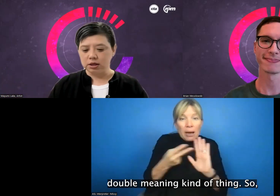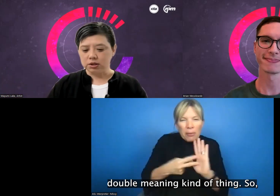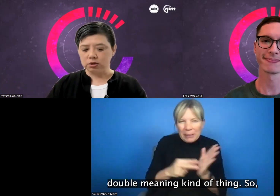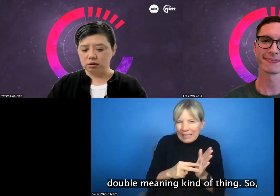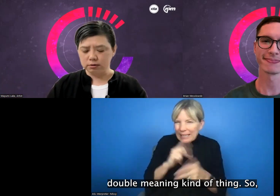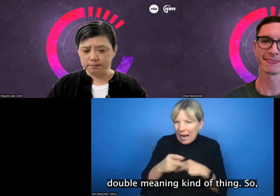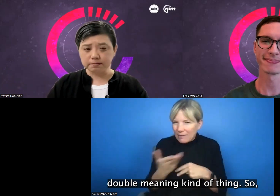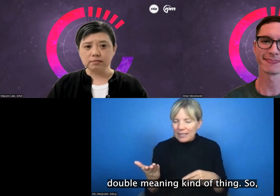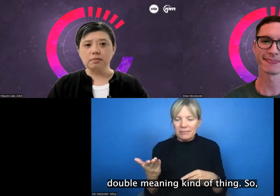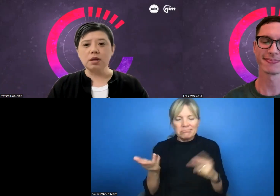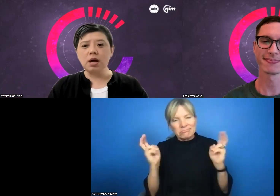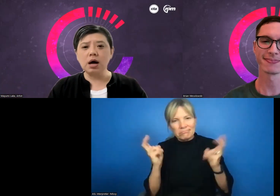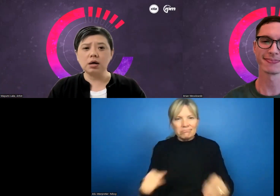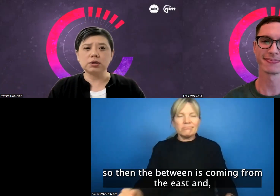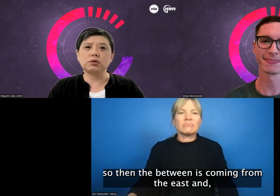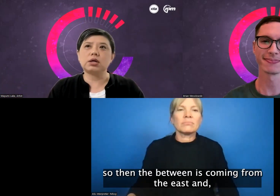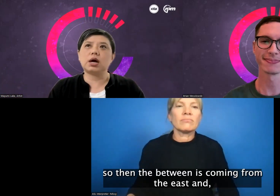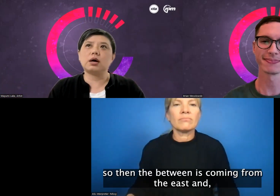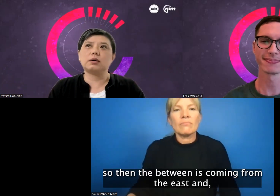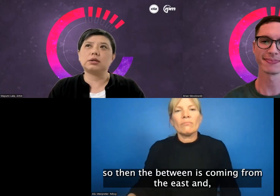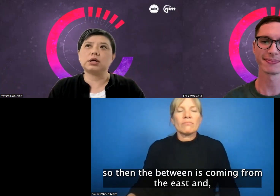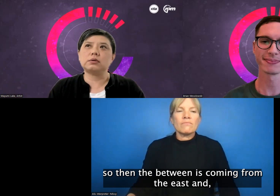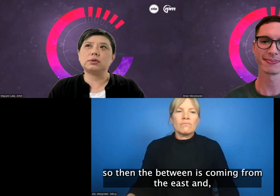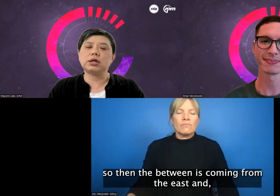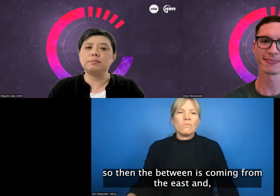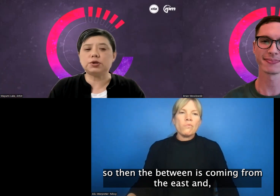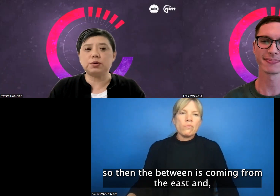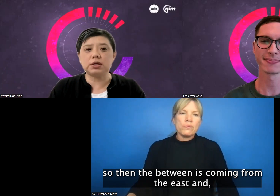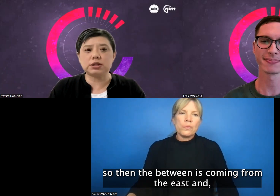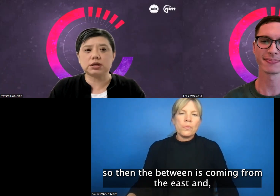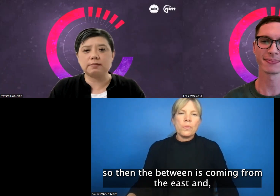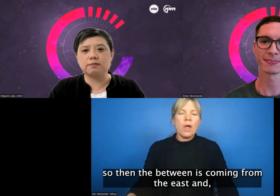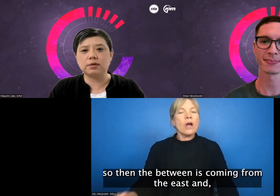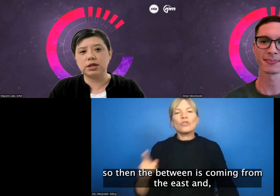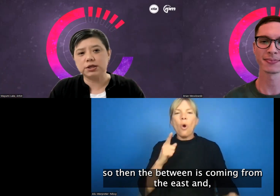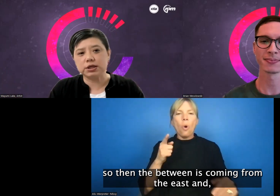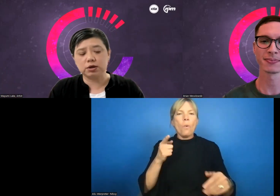thing. So, so then the